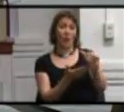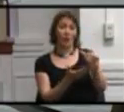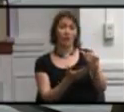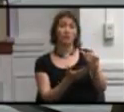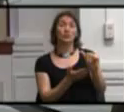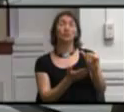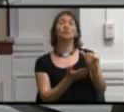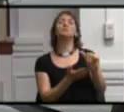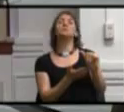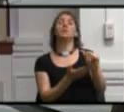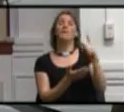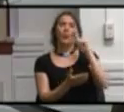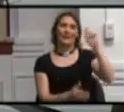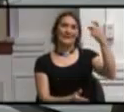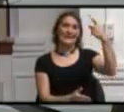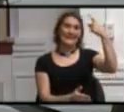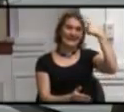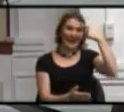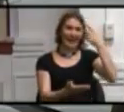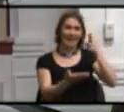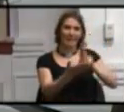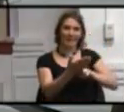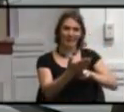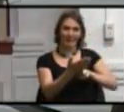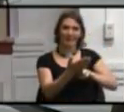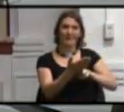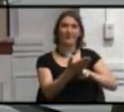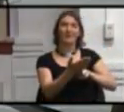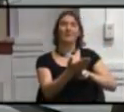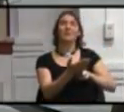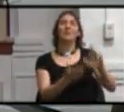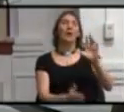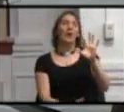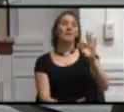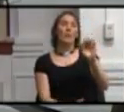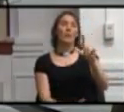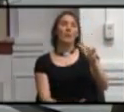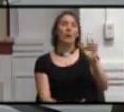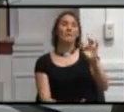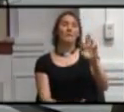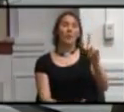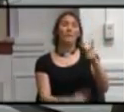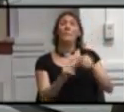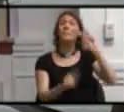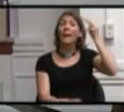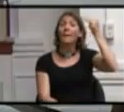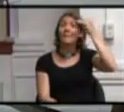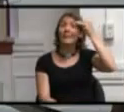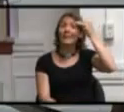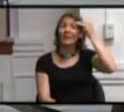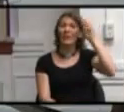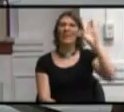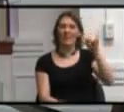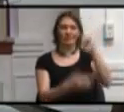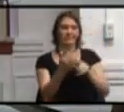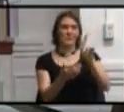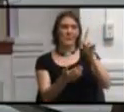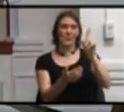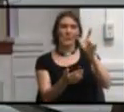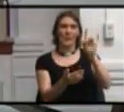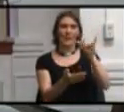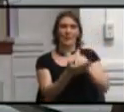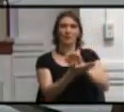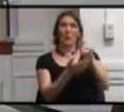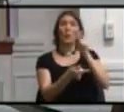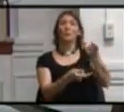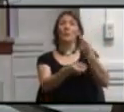$28,734 to one of the state bid recipients, Formula Ford out of Montpelier. The $28,000 will